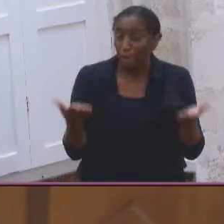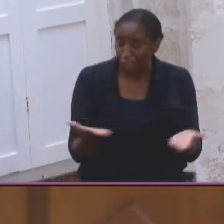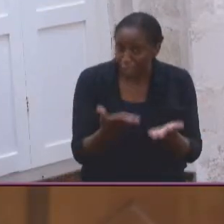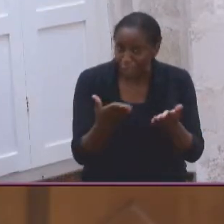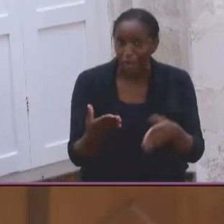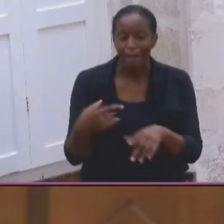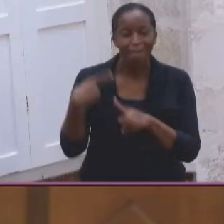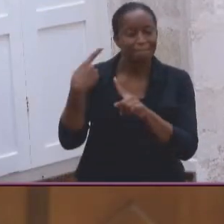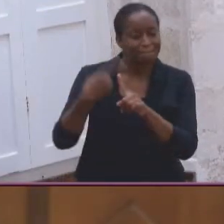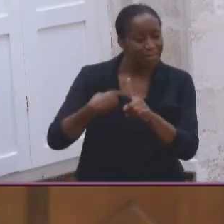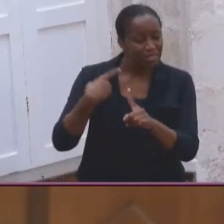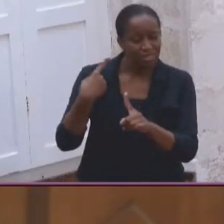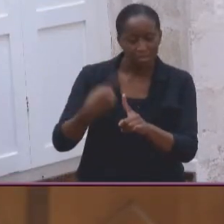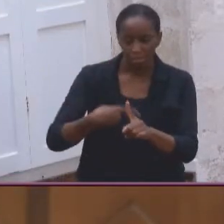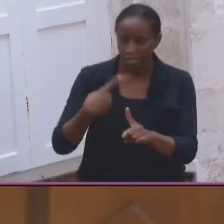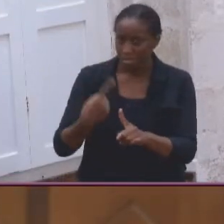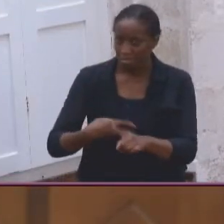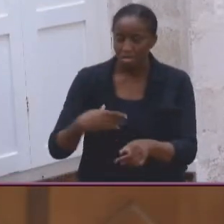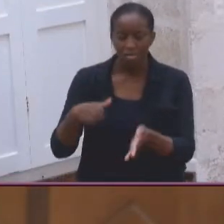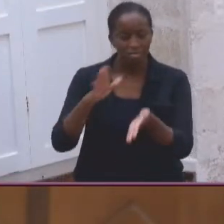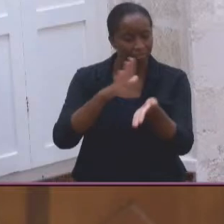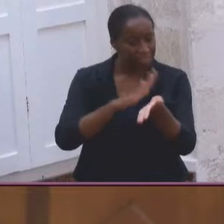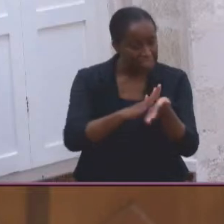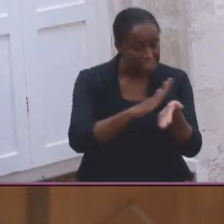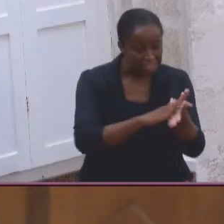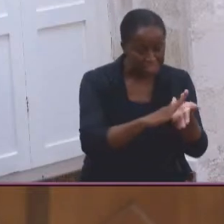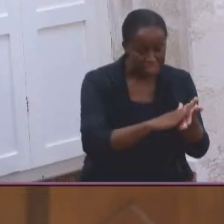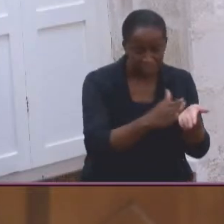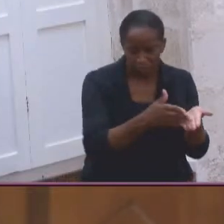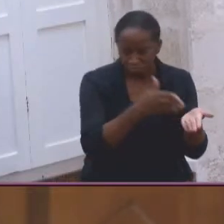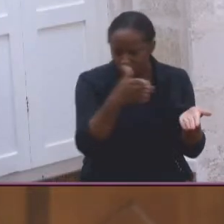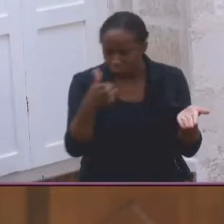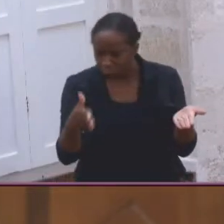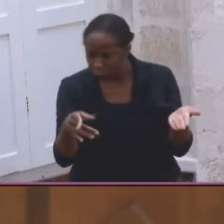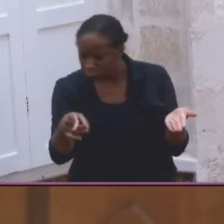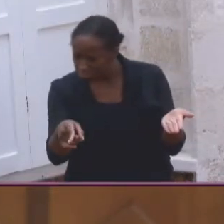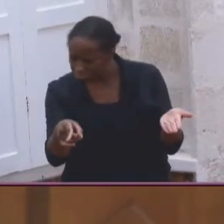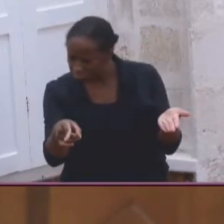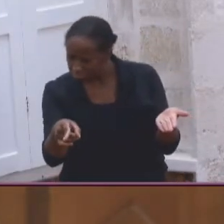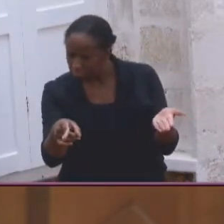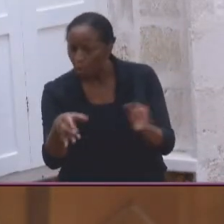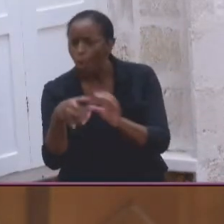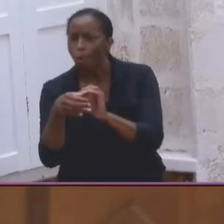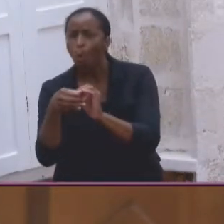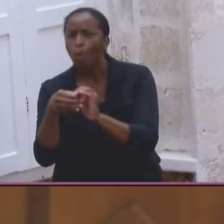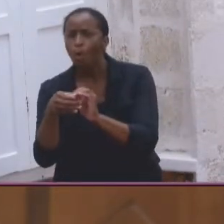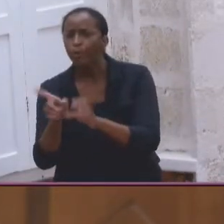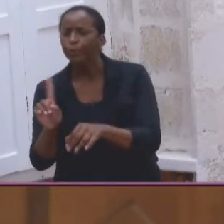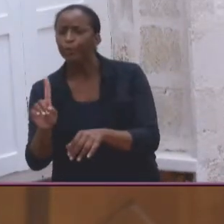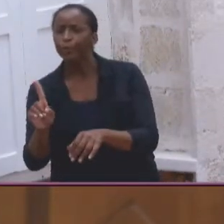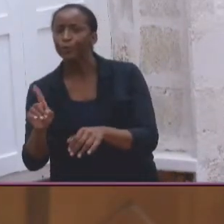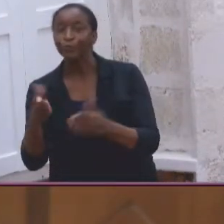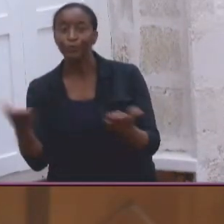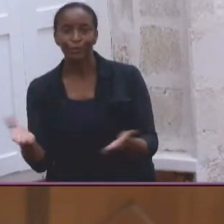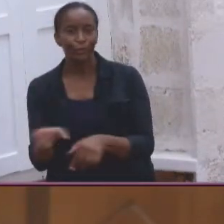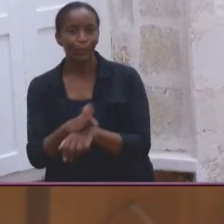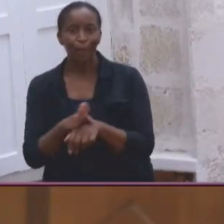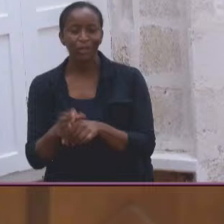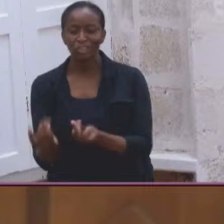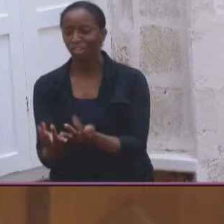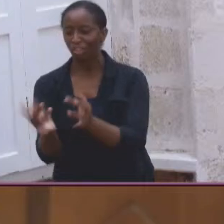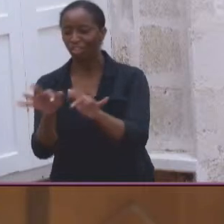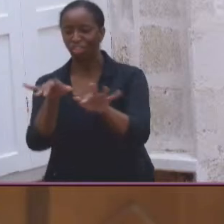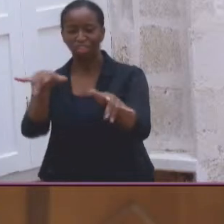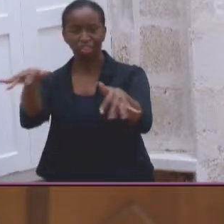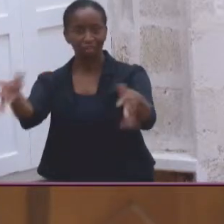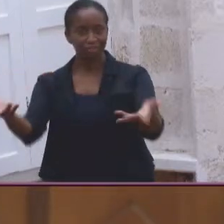are bush. And yet, we want to blame a government for everything that goes wrong in this